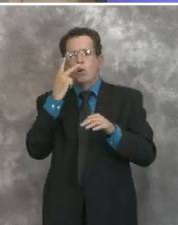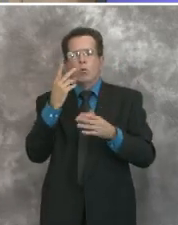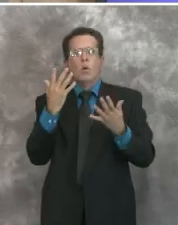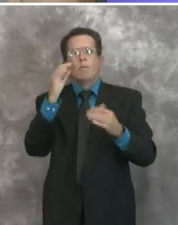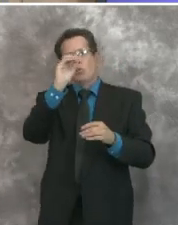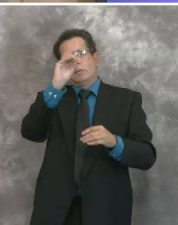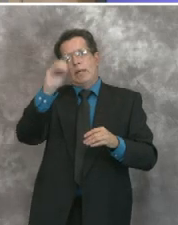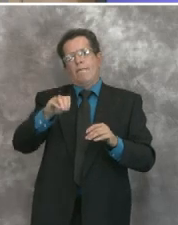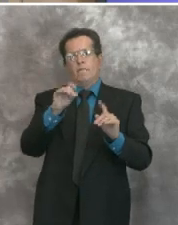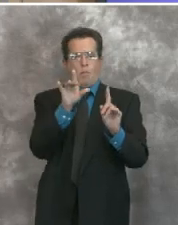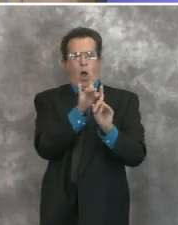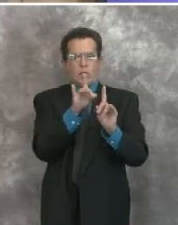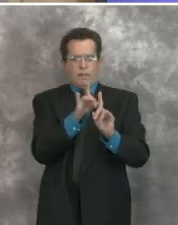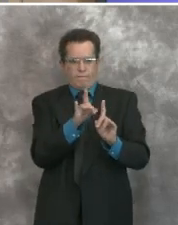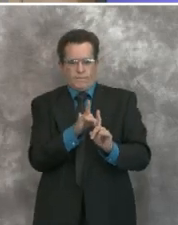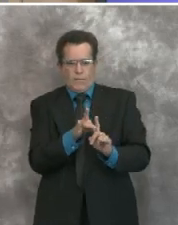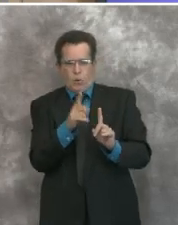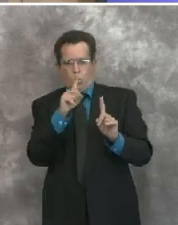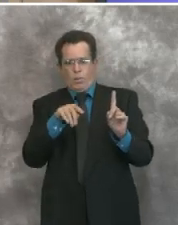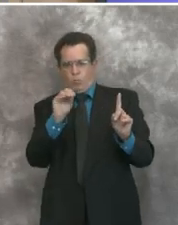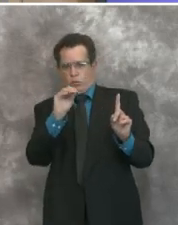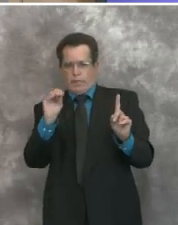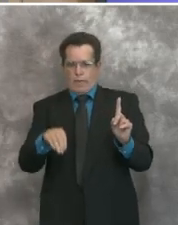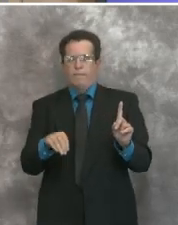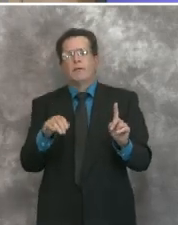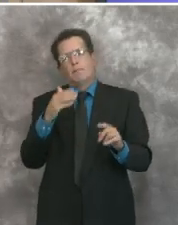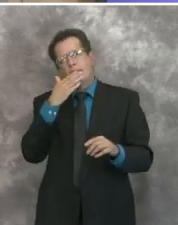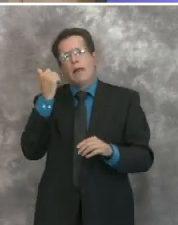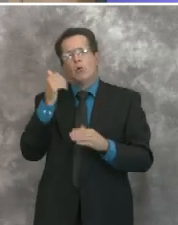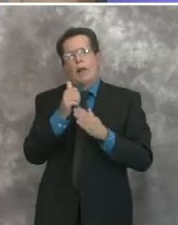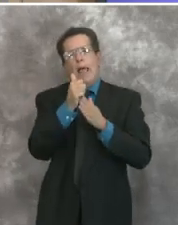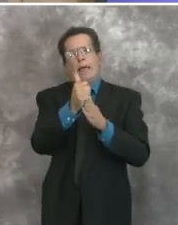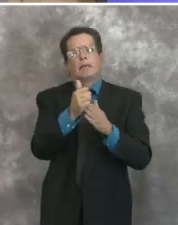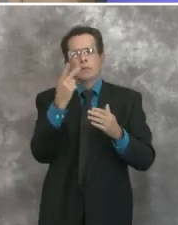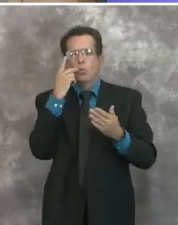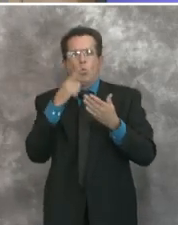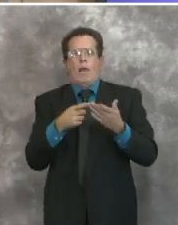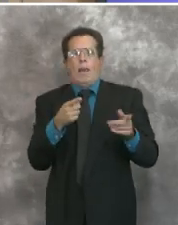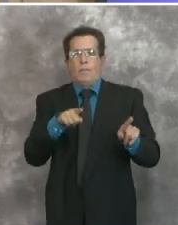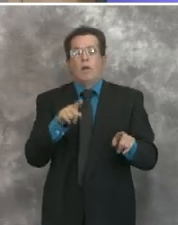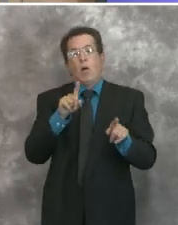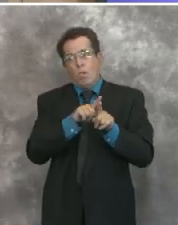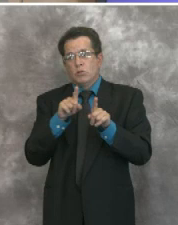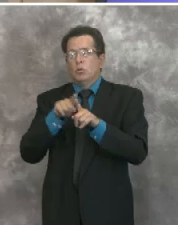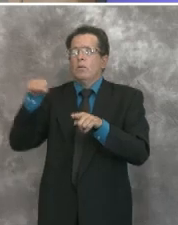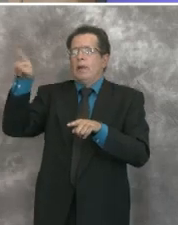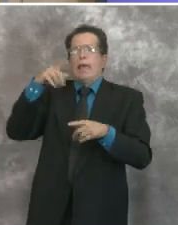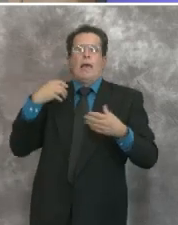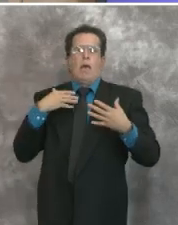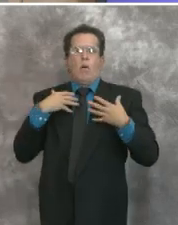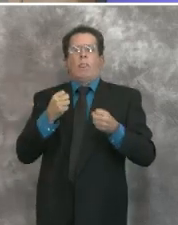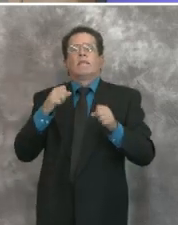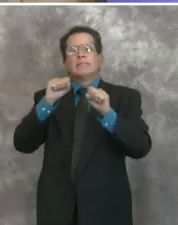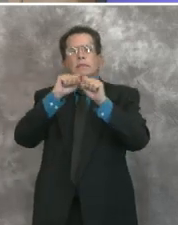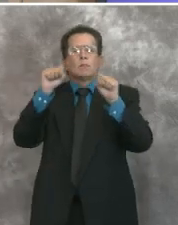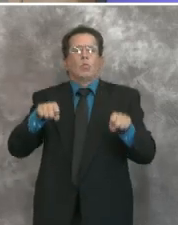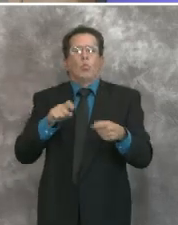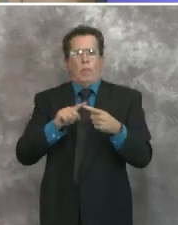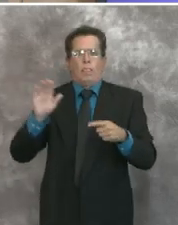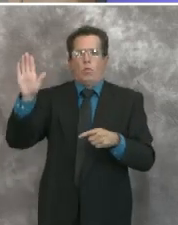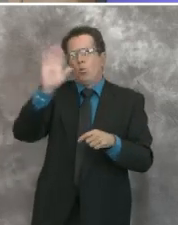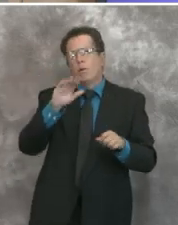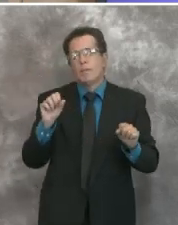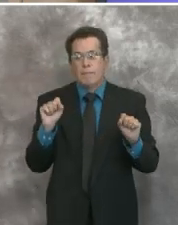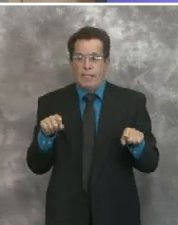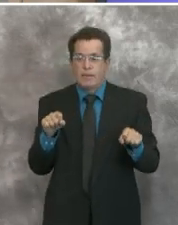of positives as a better guide in terms of what's happening, but also to look at the health system capacity, because those numbers are accurate